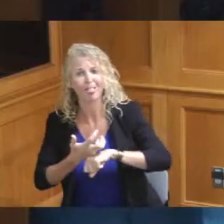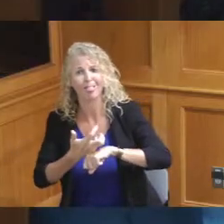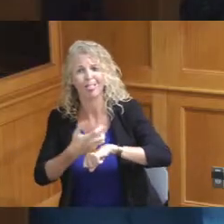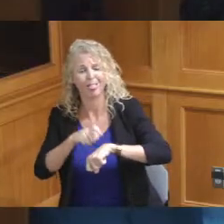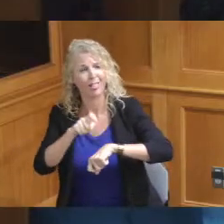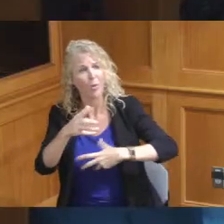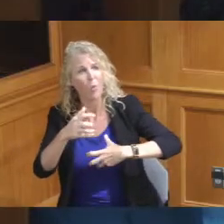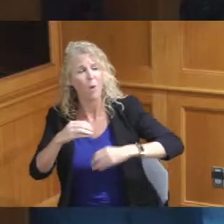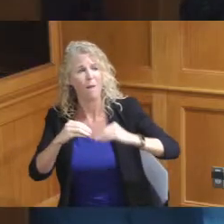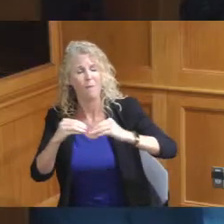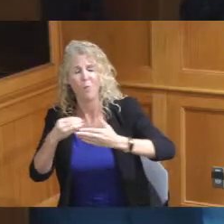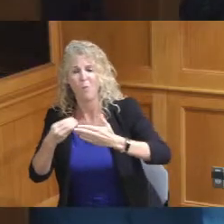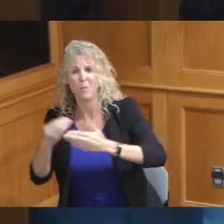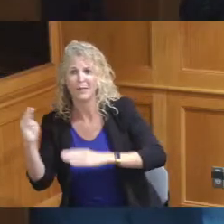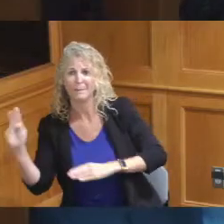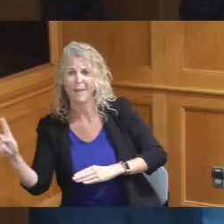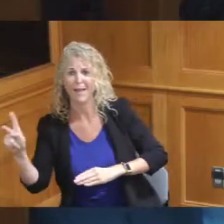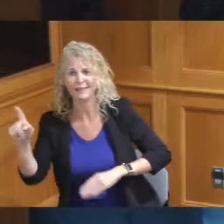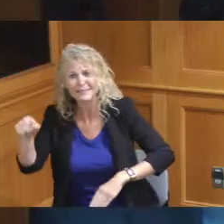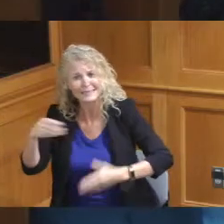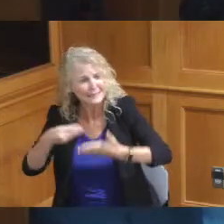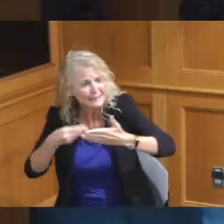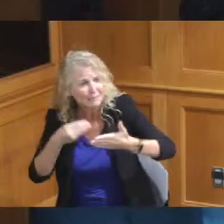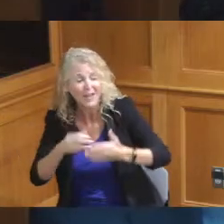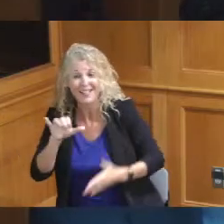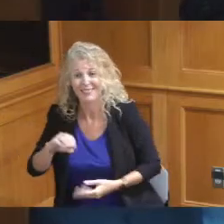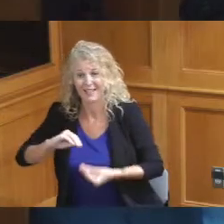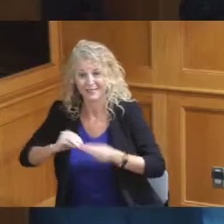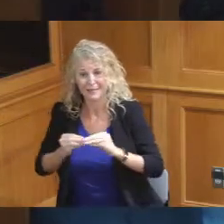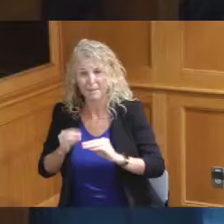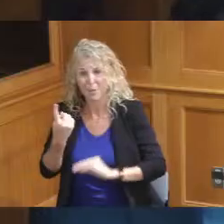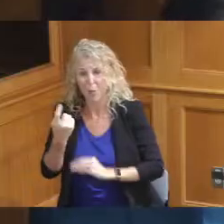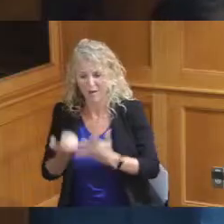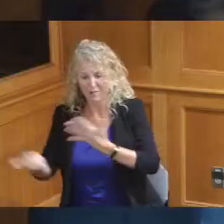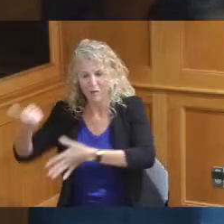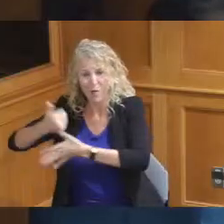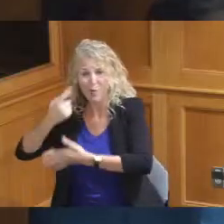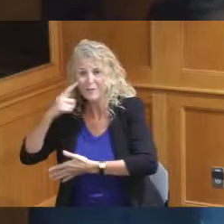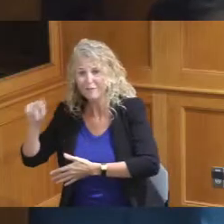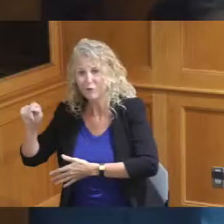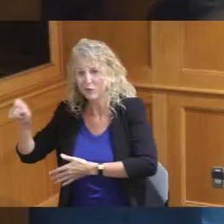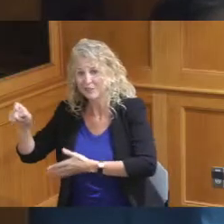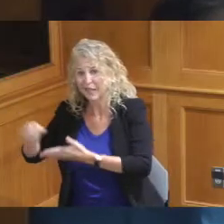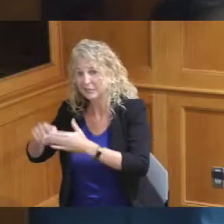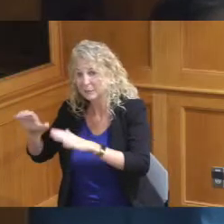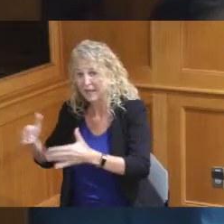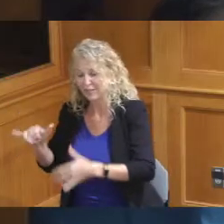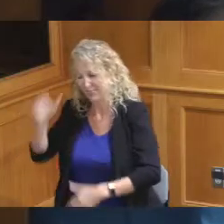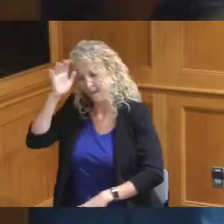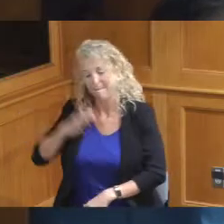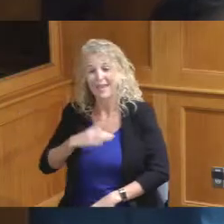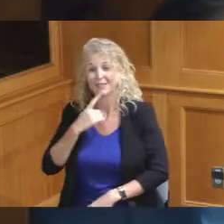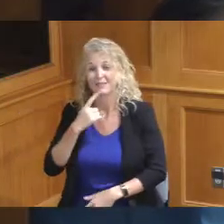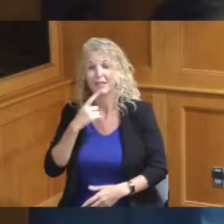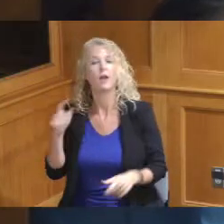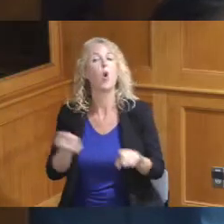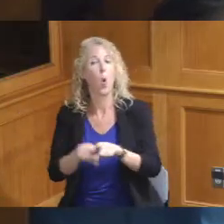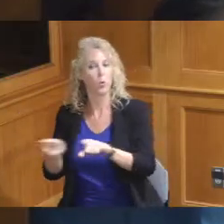to the house they got. And it's the number one issue. And so that's what he says. And he says